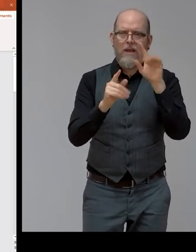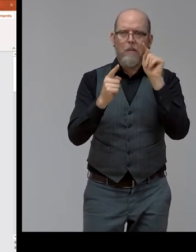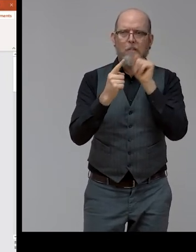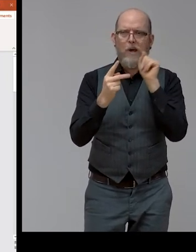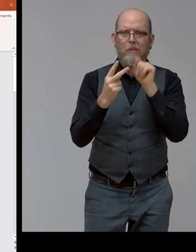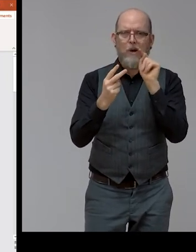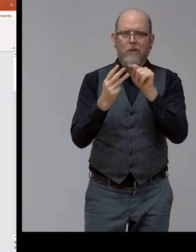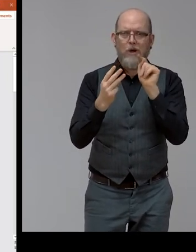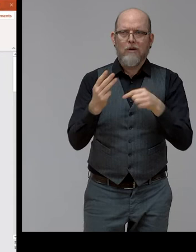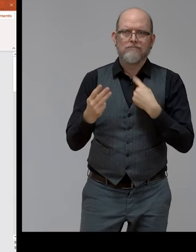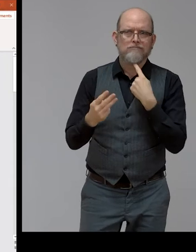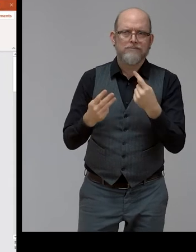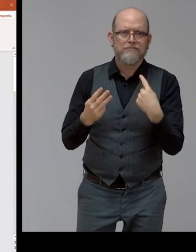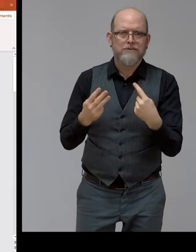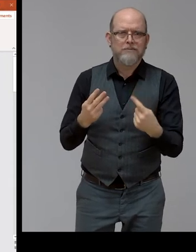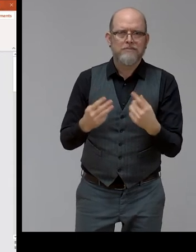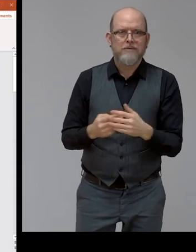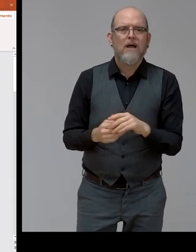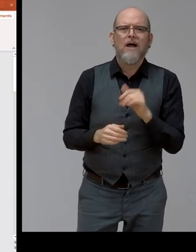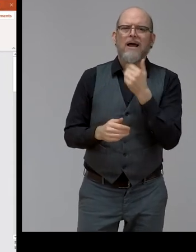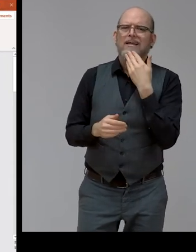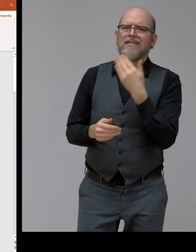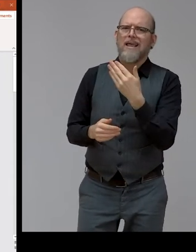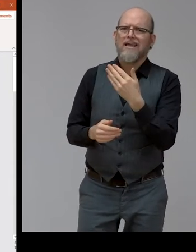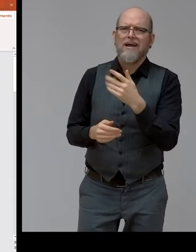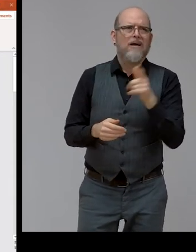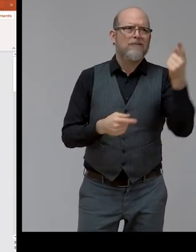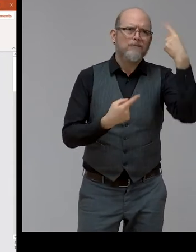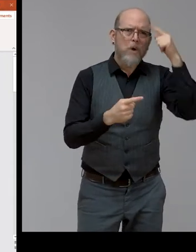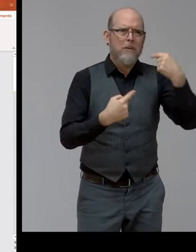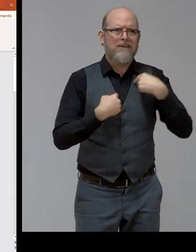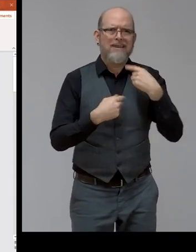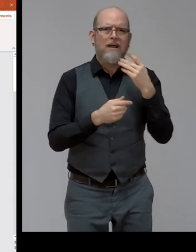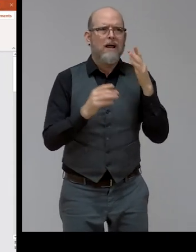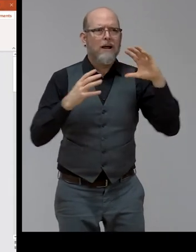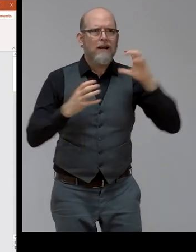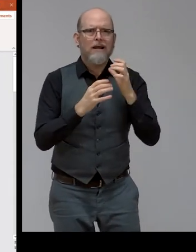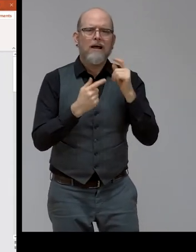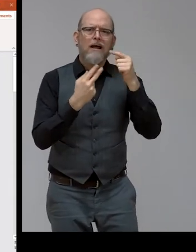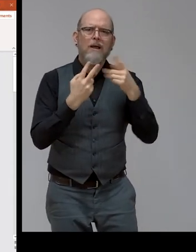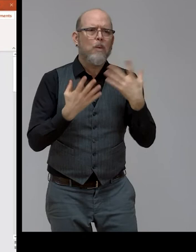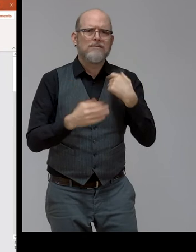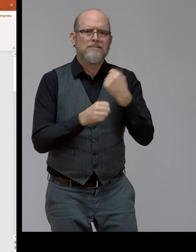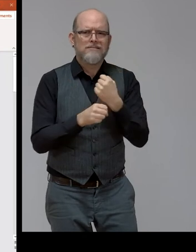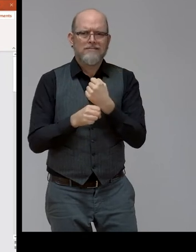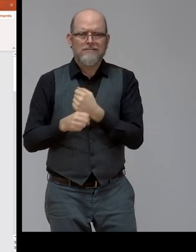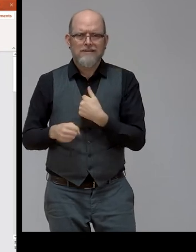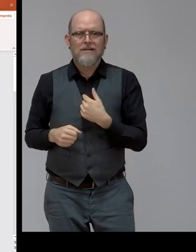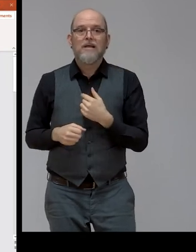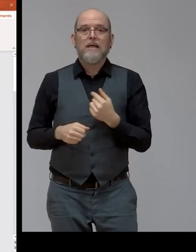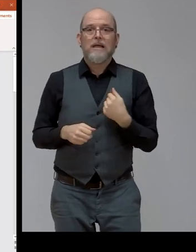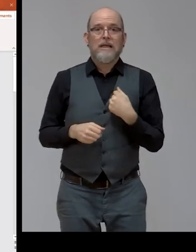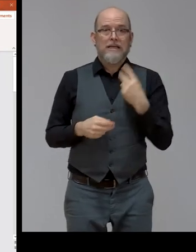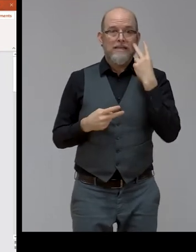Leticia, you've given me a fantastic introduction, so thank you so much. One little detail is you probably see that I'm wearing